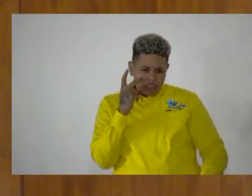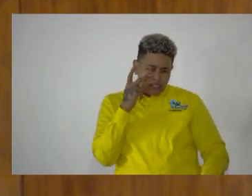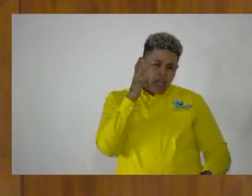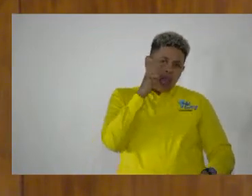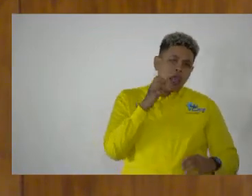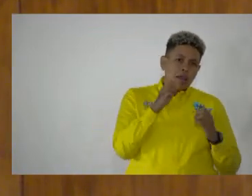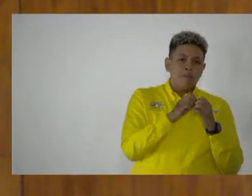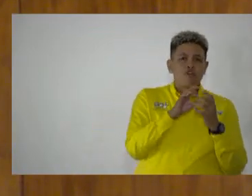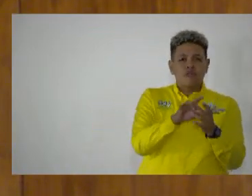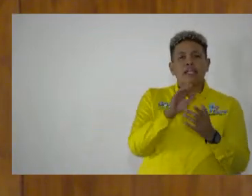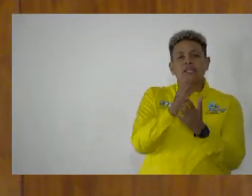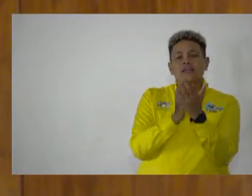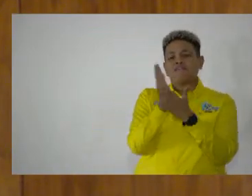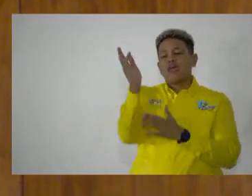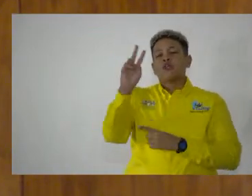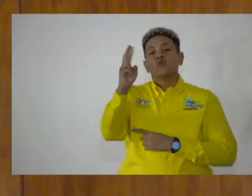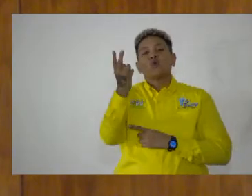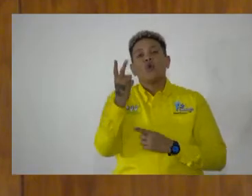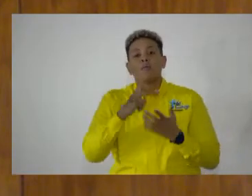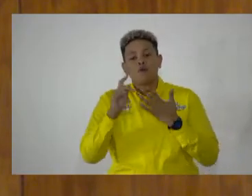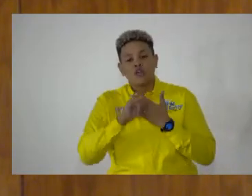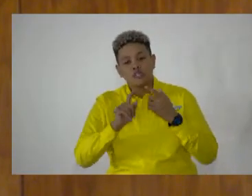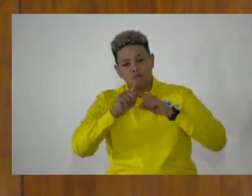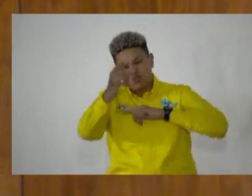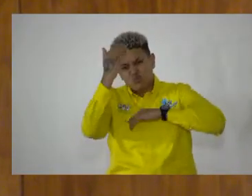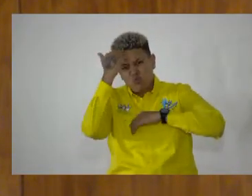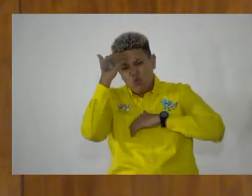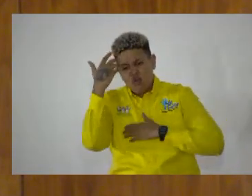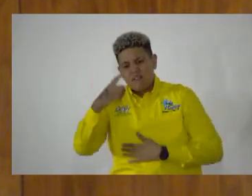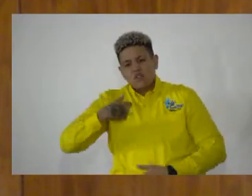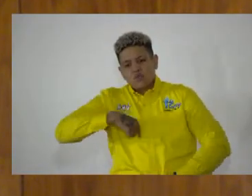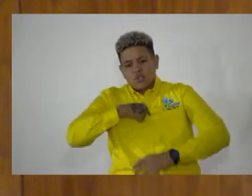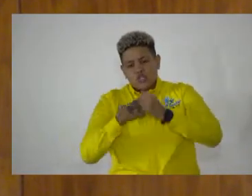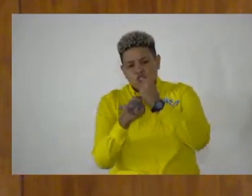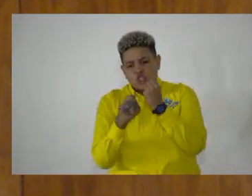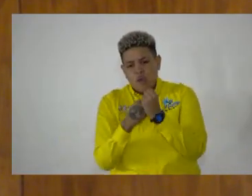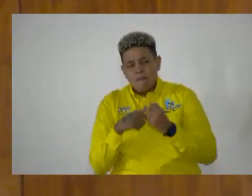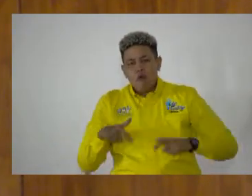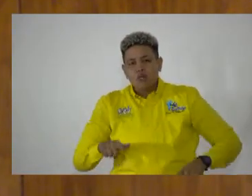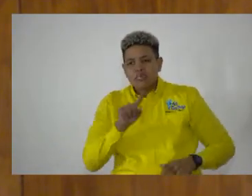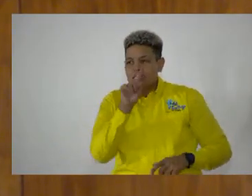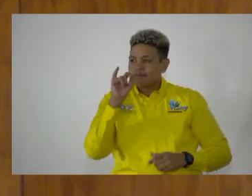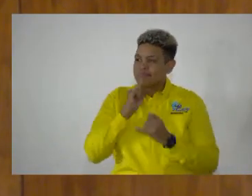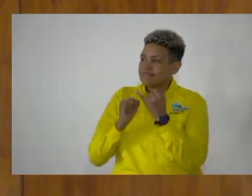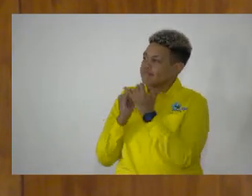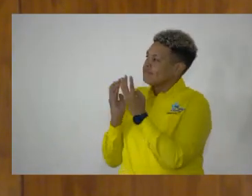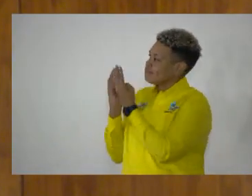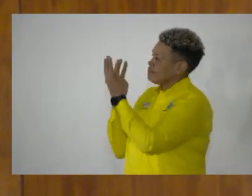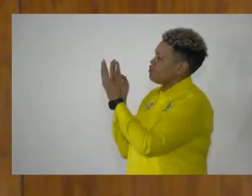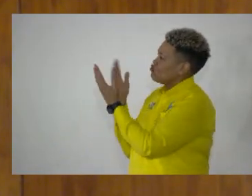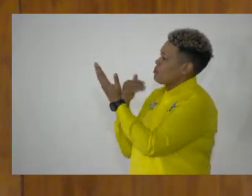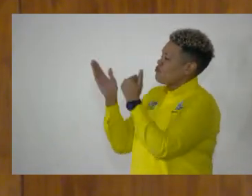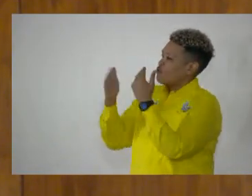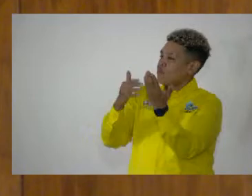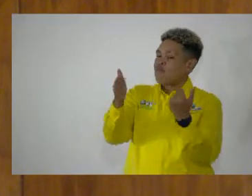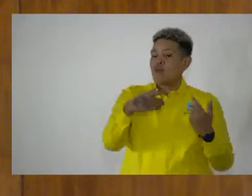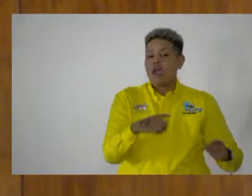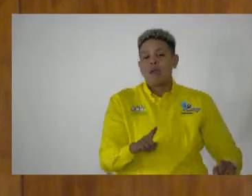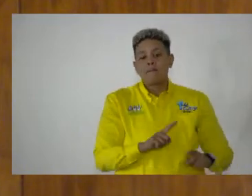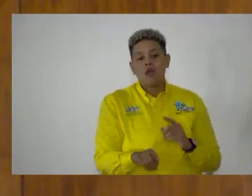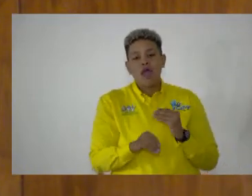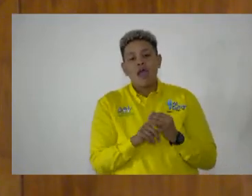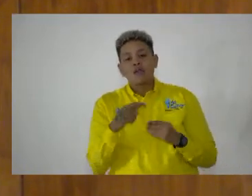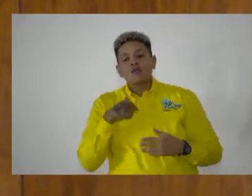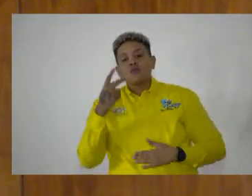about the phase 2 project. But, you know, we support zinc fence removal, and